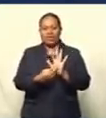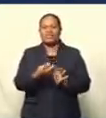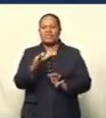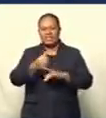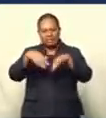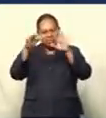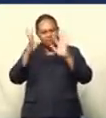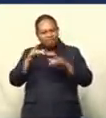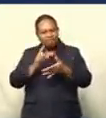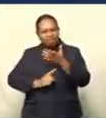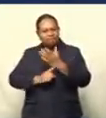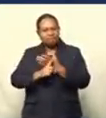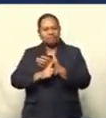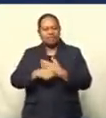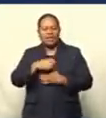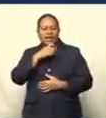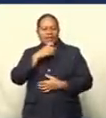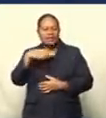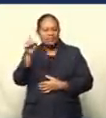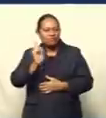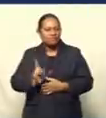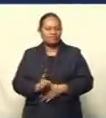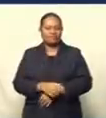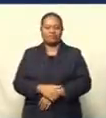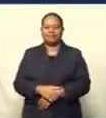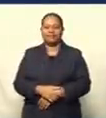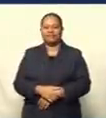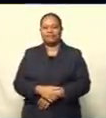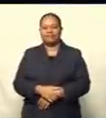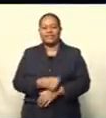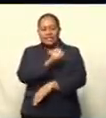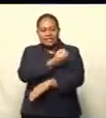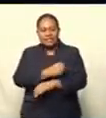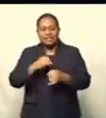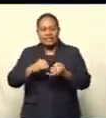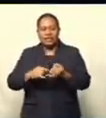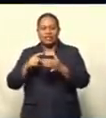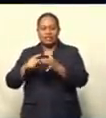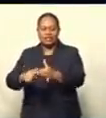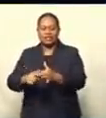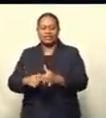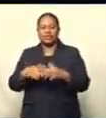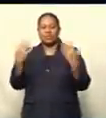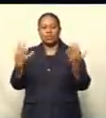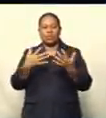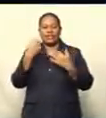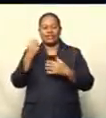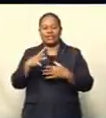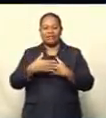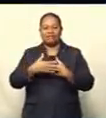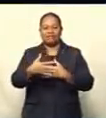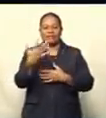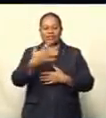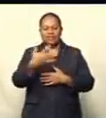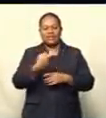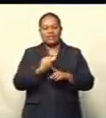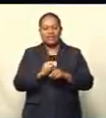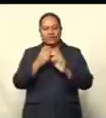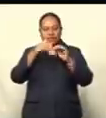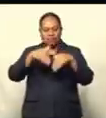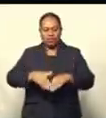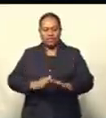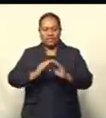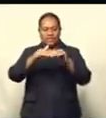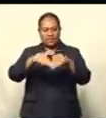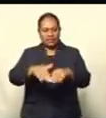with isolated thunderstorms. At sea, southeast to northeasterly winds 10 to 15 knots, moderate seas,